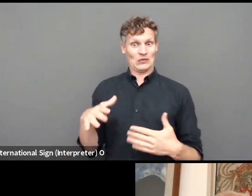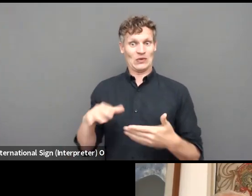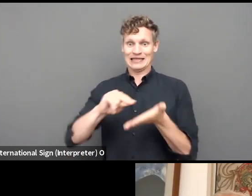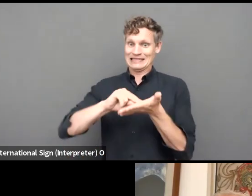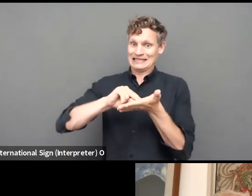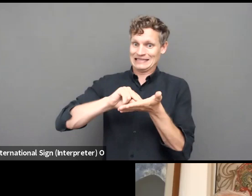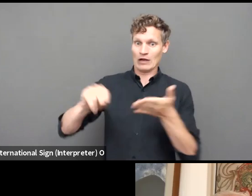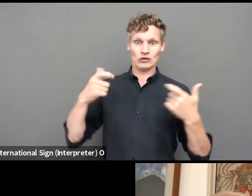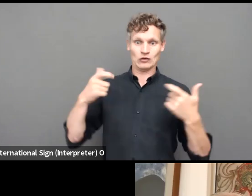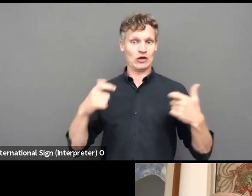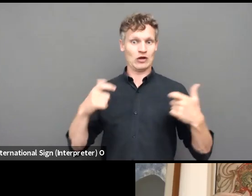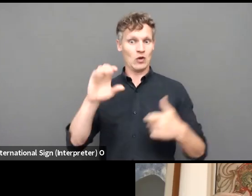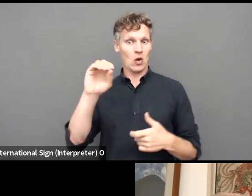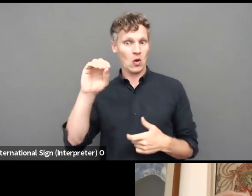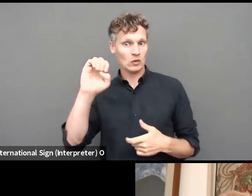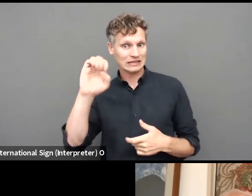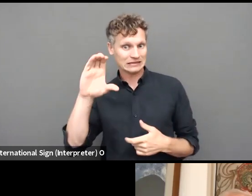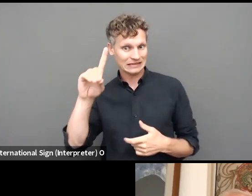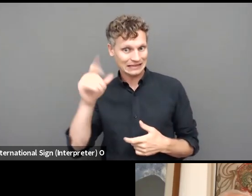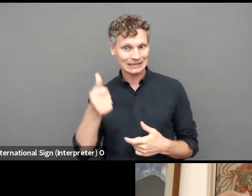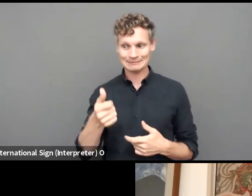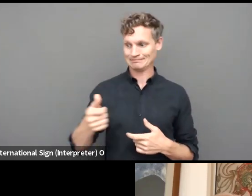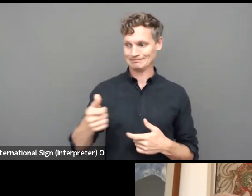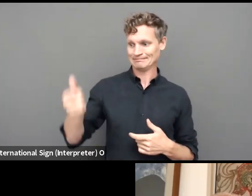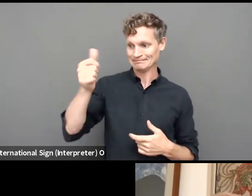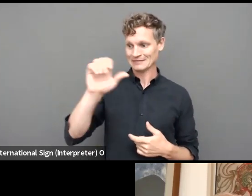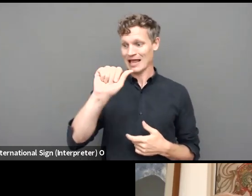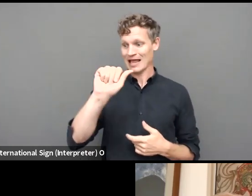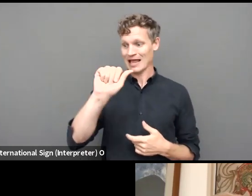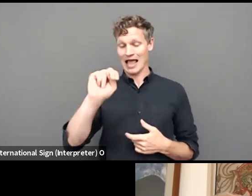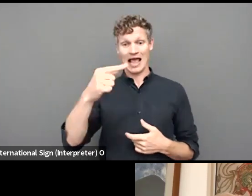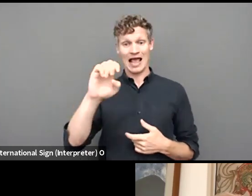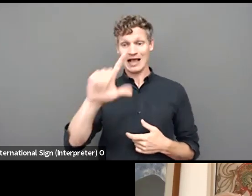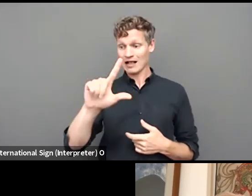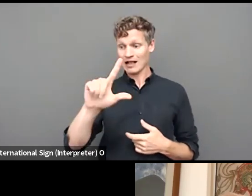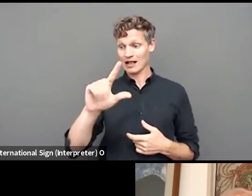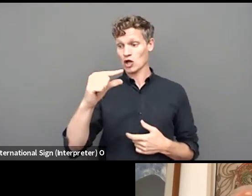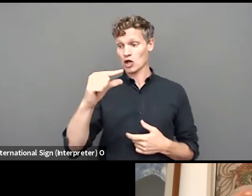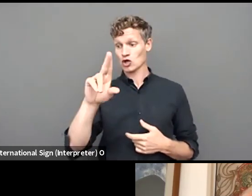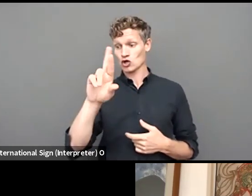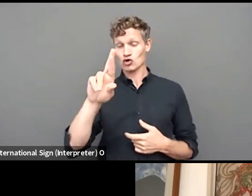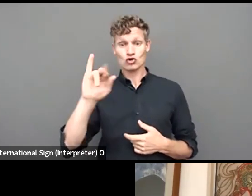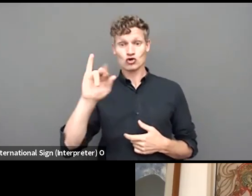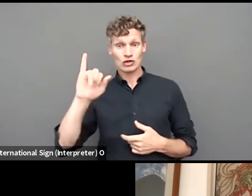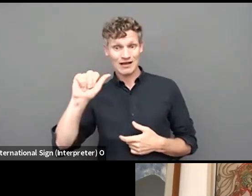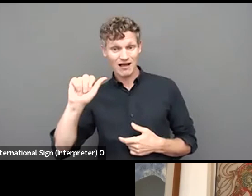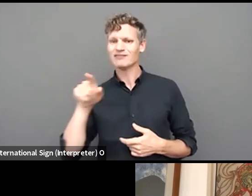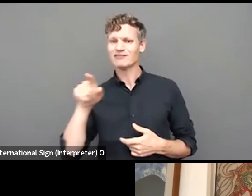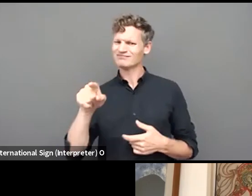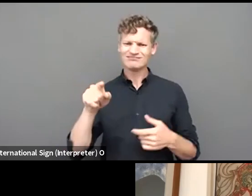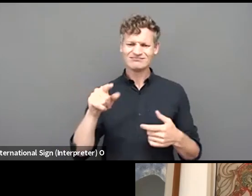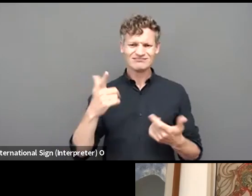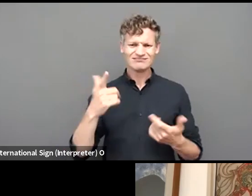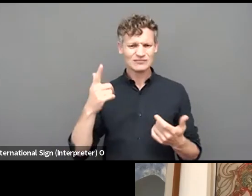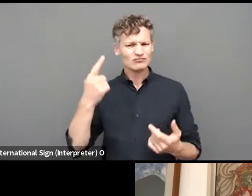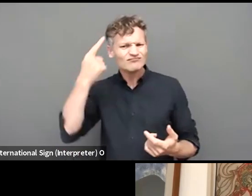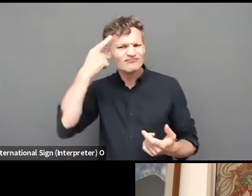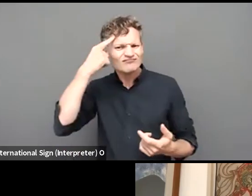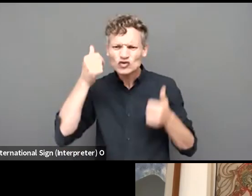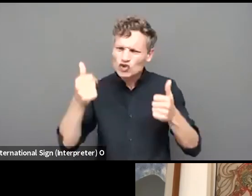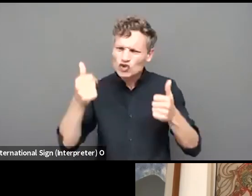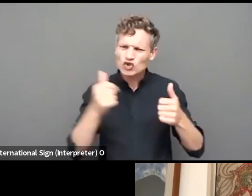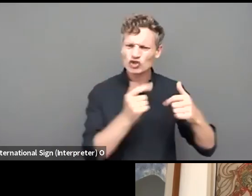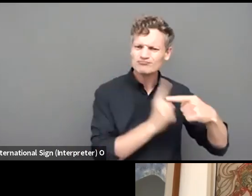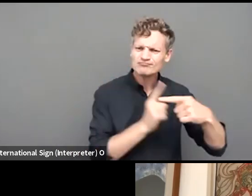reminding us there that it's a smart mix. It's a smart mix of legislation, of policy, of workplace practice, and of